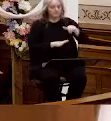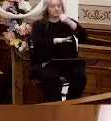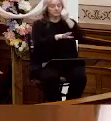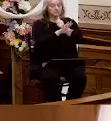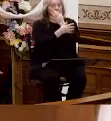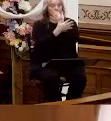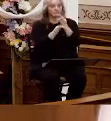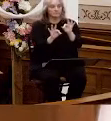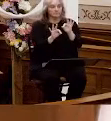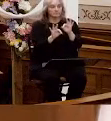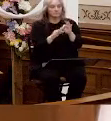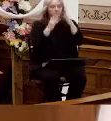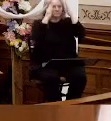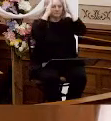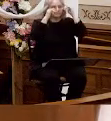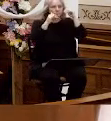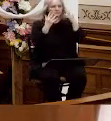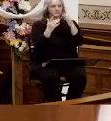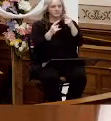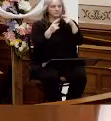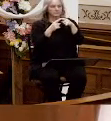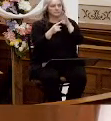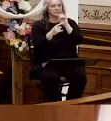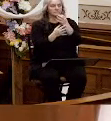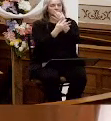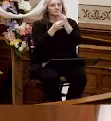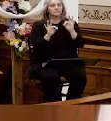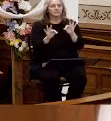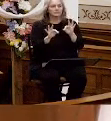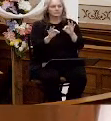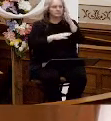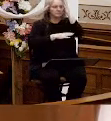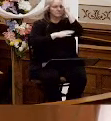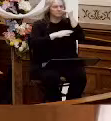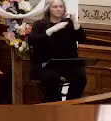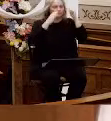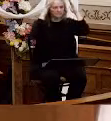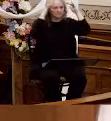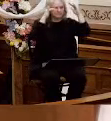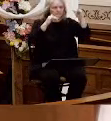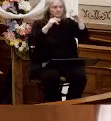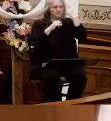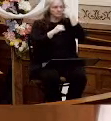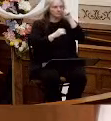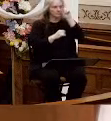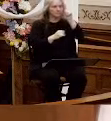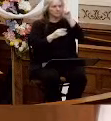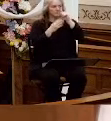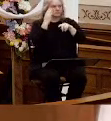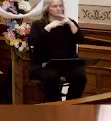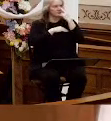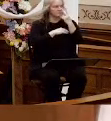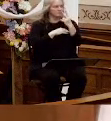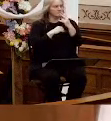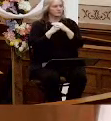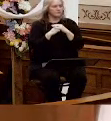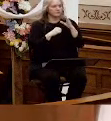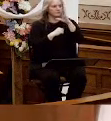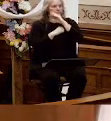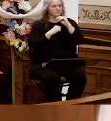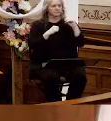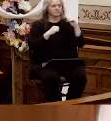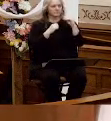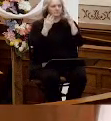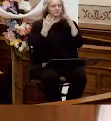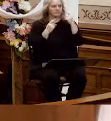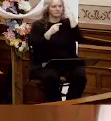is not hope if its object is seen. Why does one hope for what one sees? And hoping for what we cannot see means awaiting